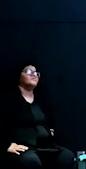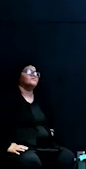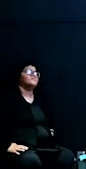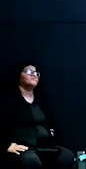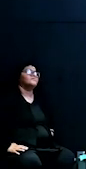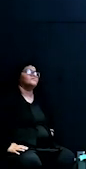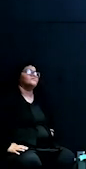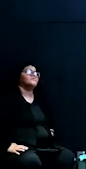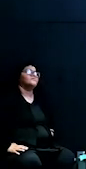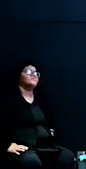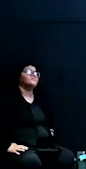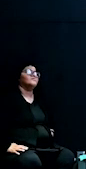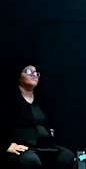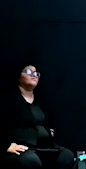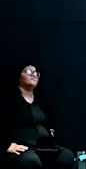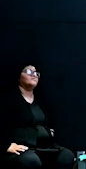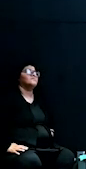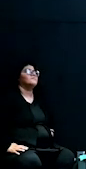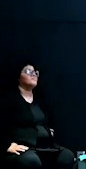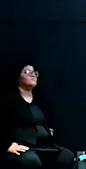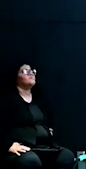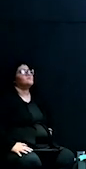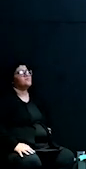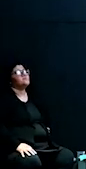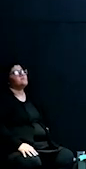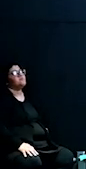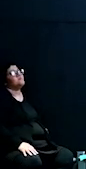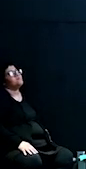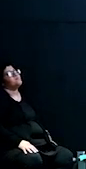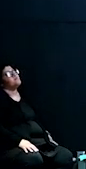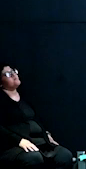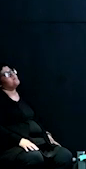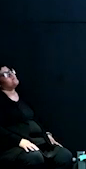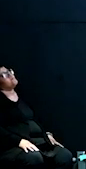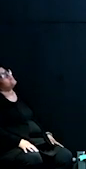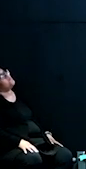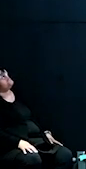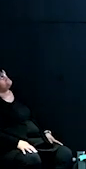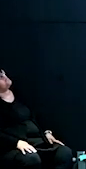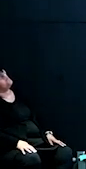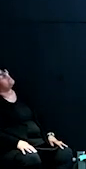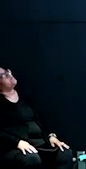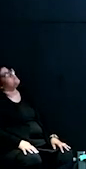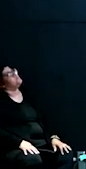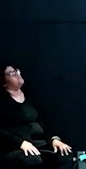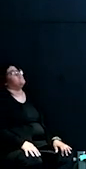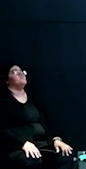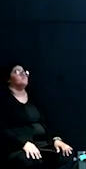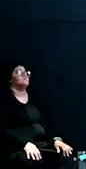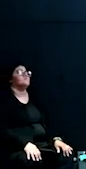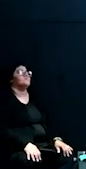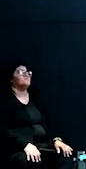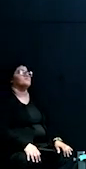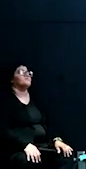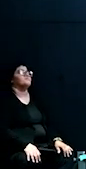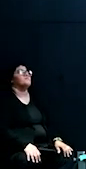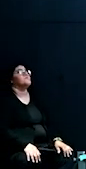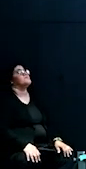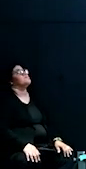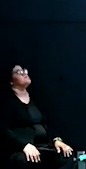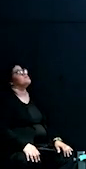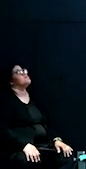them, going through the work. And like, this is what reading looks